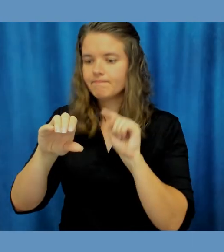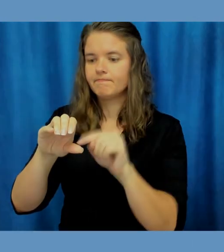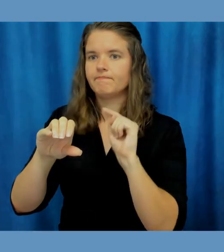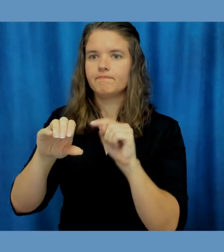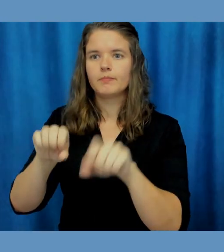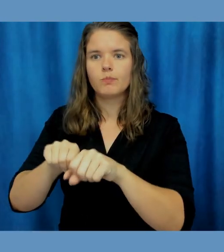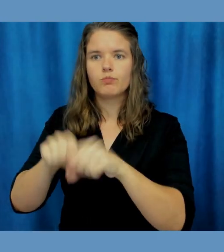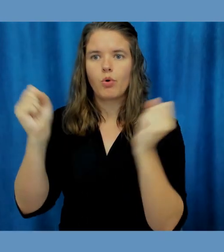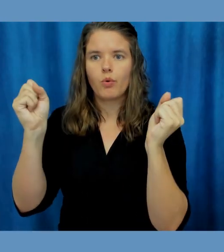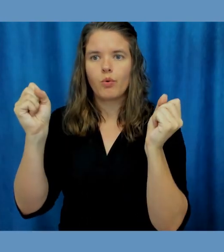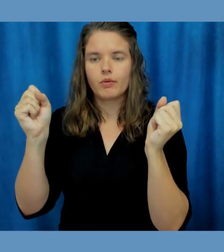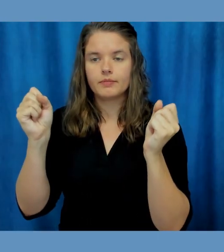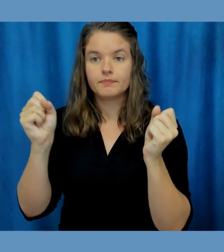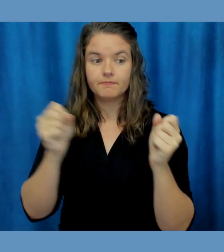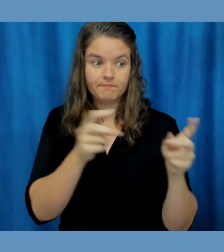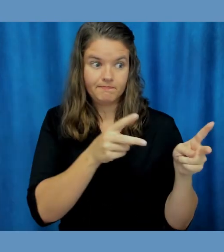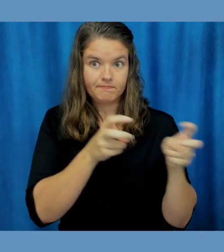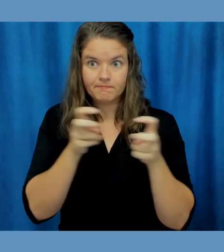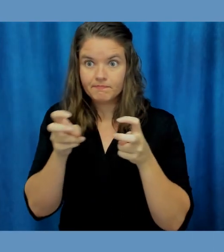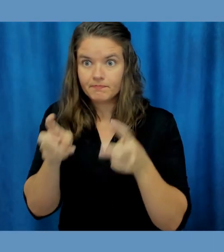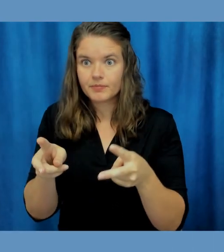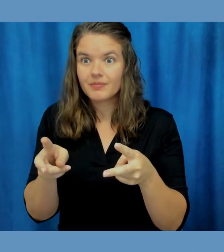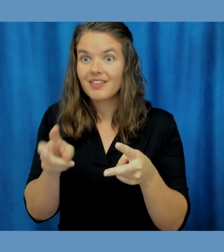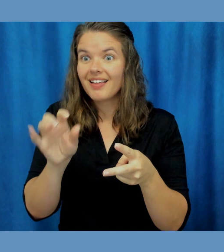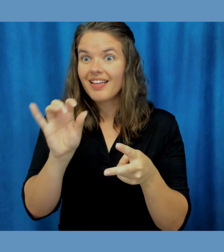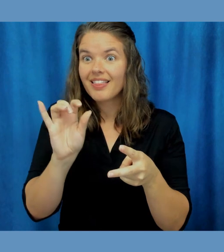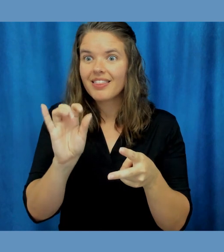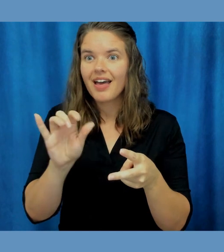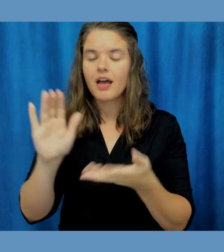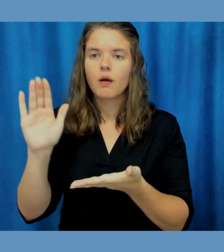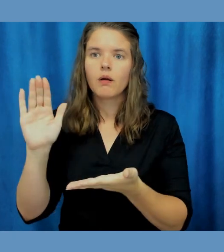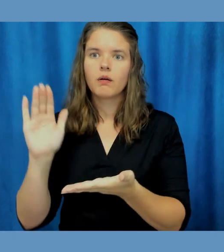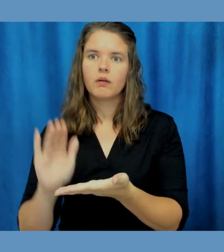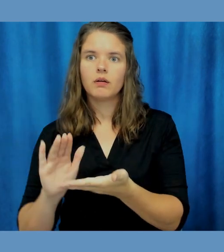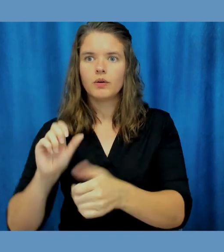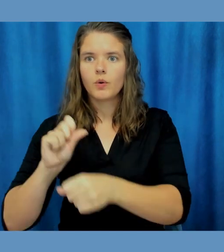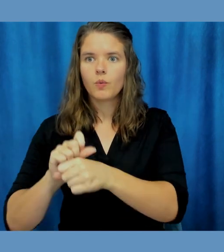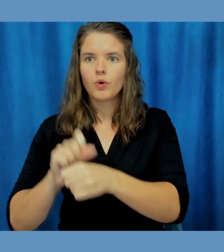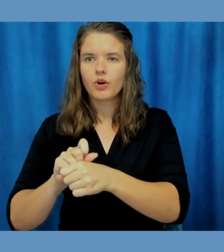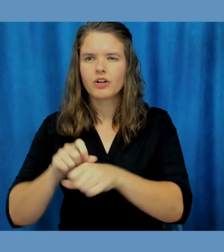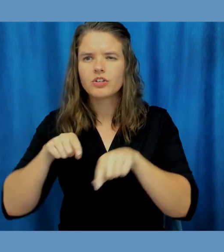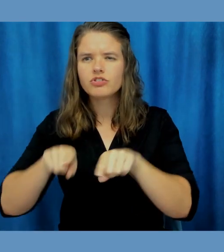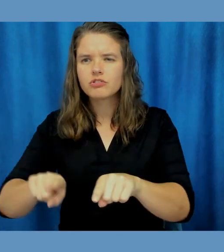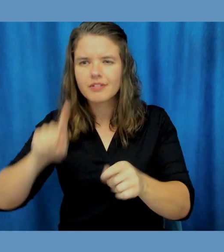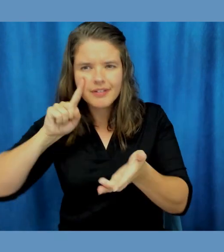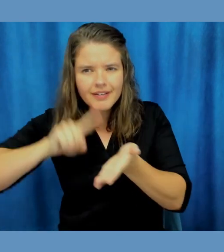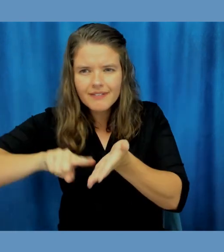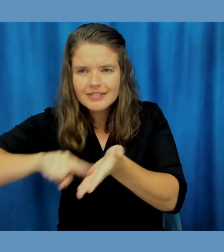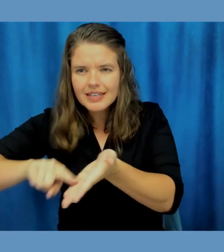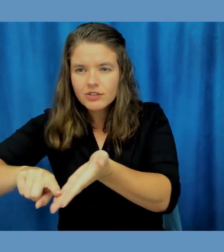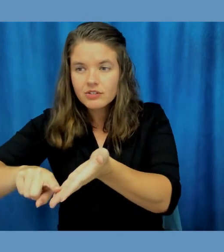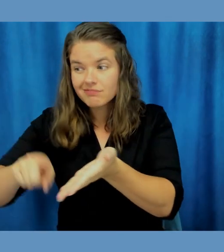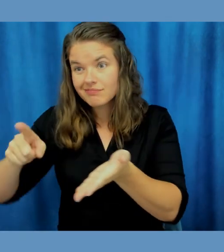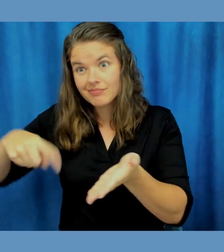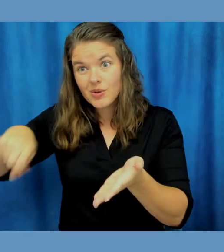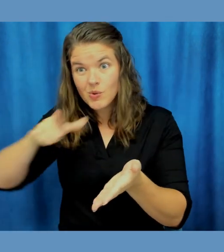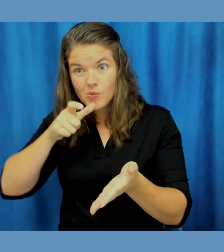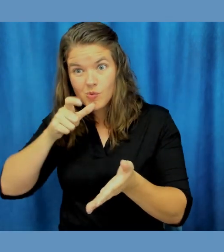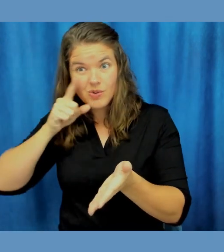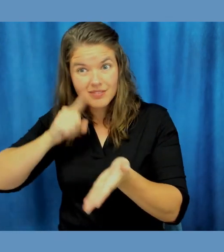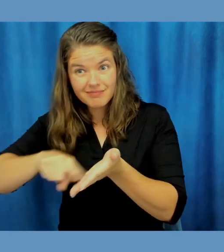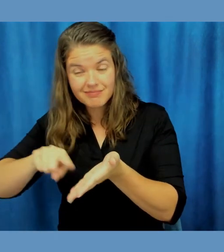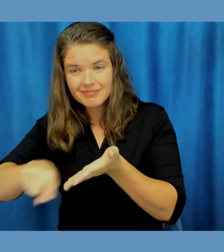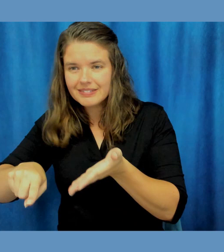the statute that they broke, and put that in there. That lessens the work on the back end when they do their investigation, who aren't